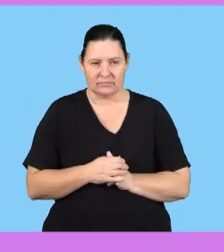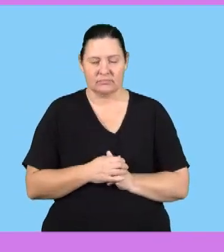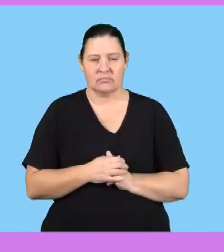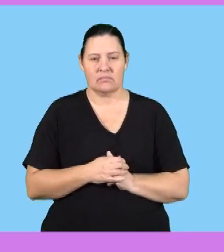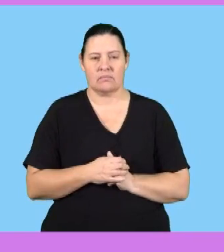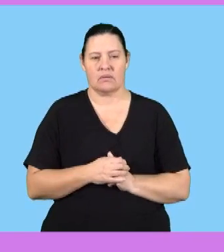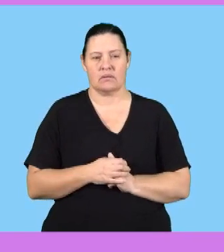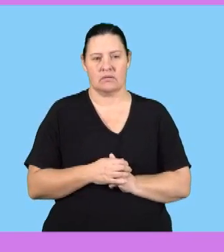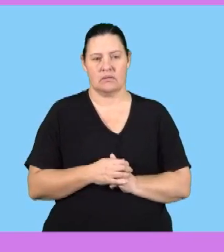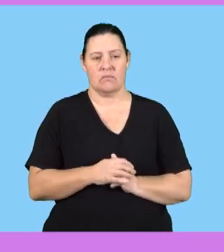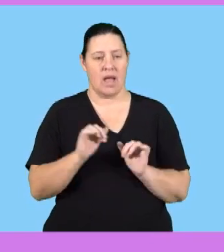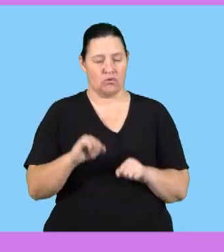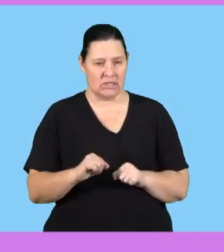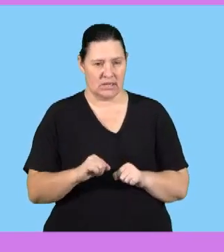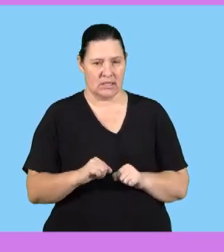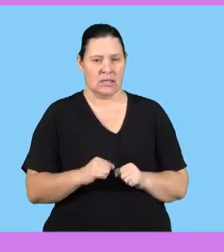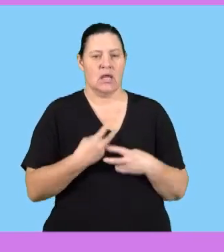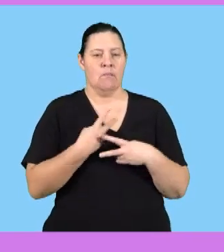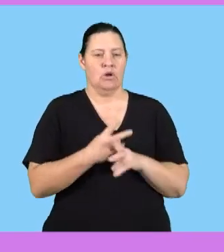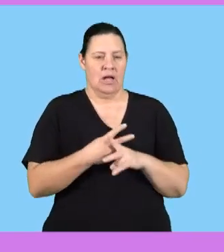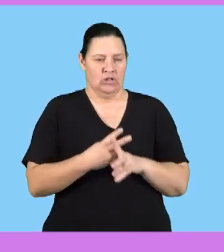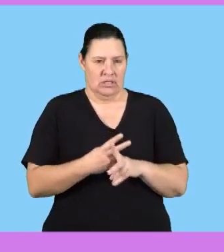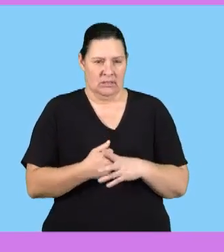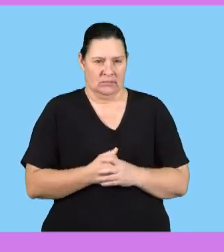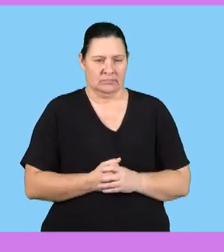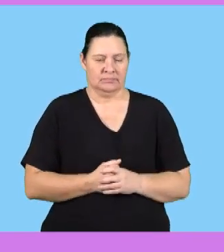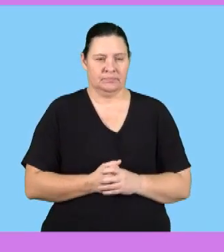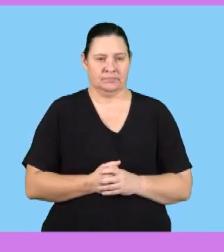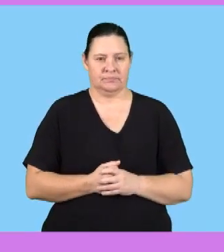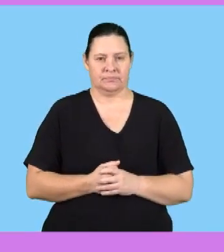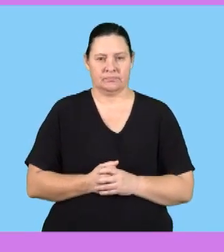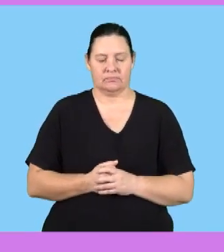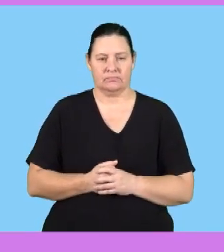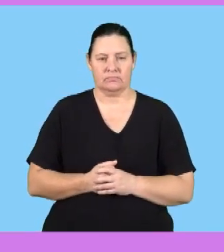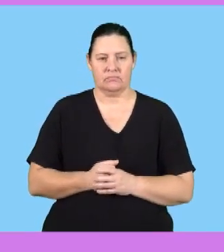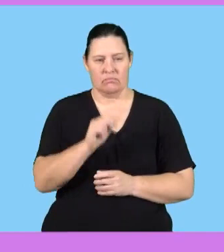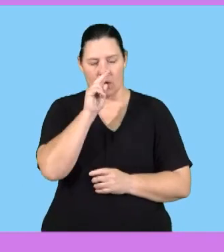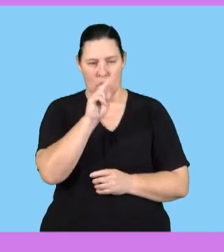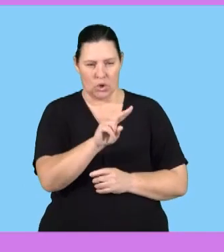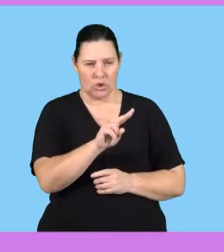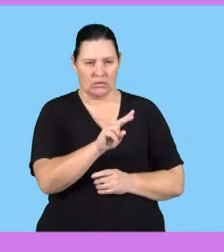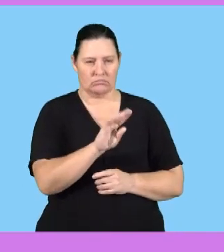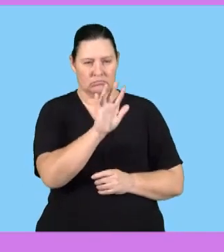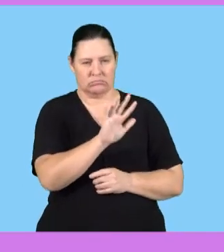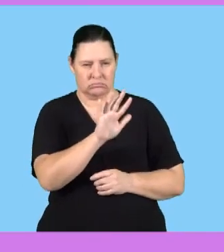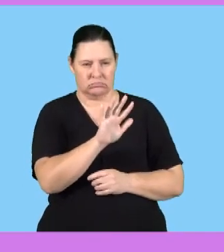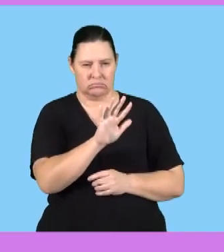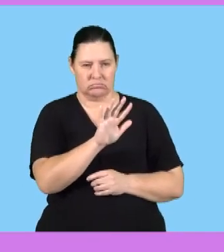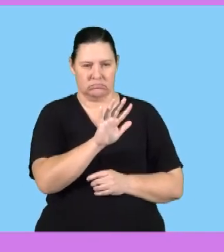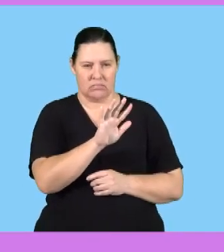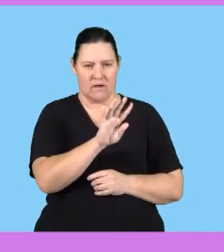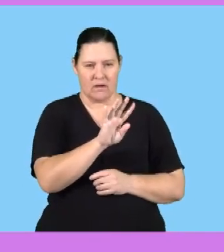right? So I'll start off, will you agree? Production here, okay, so if I look at that, it will be